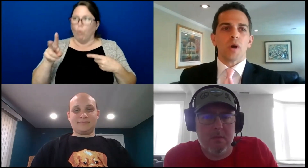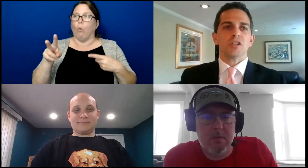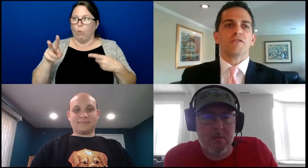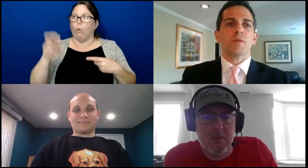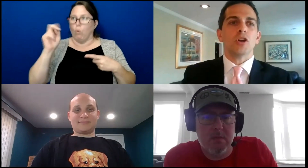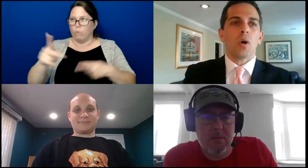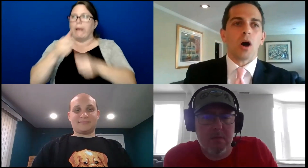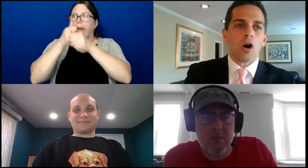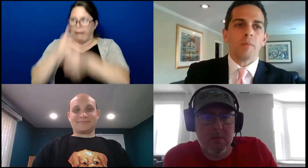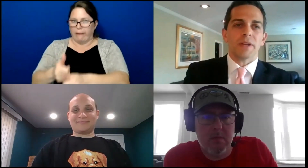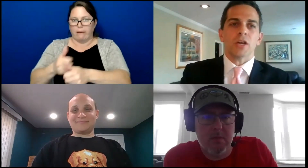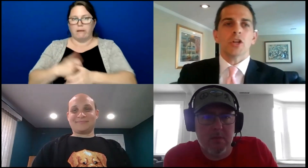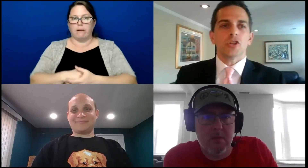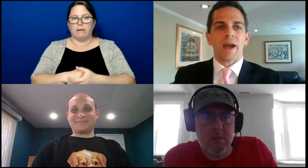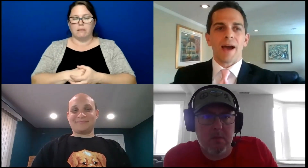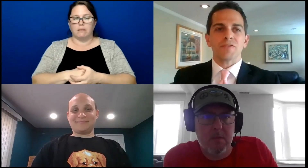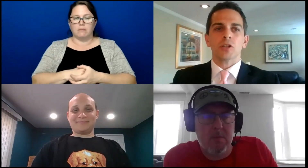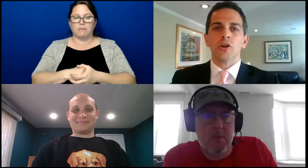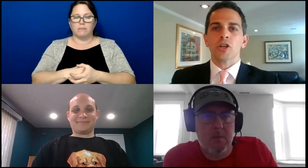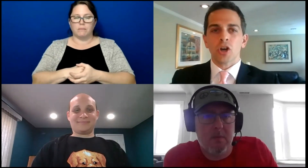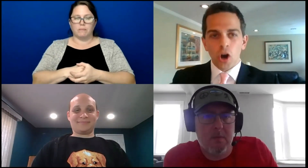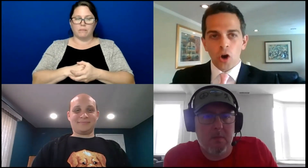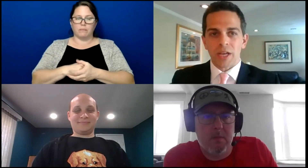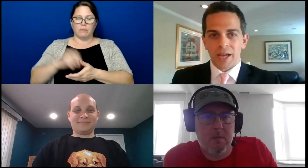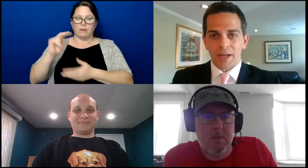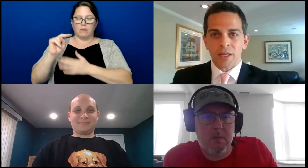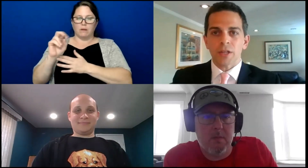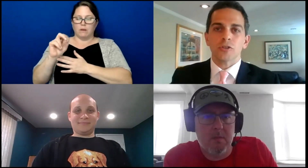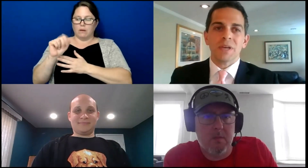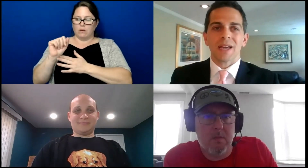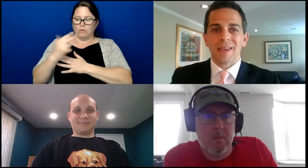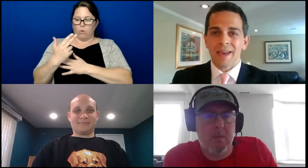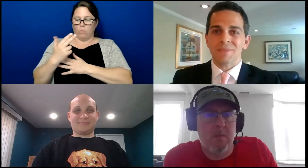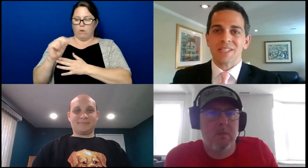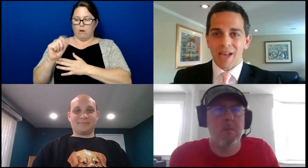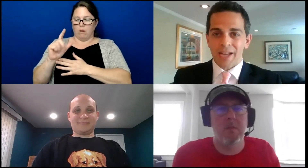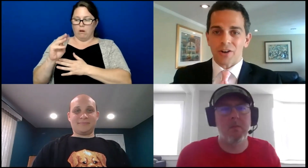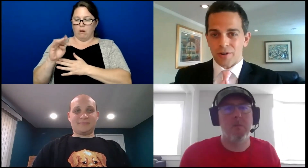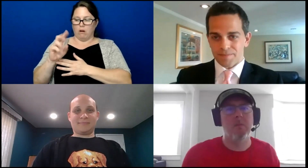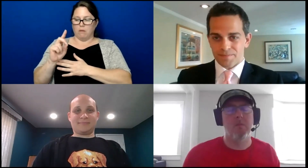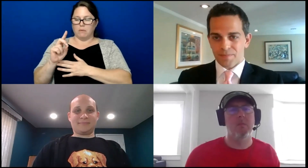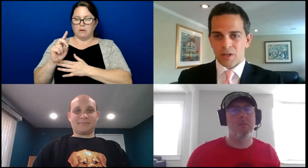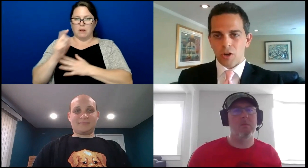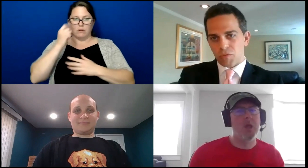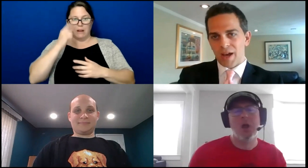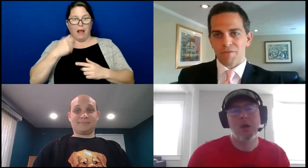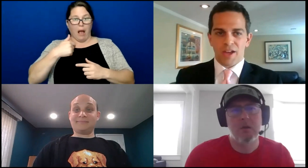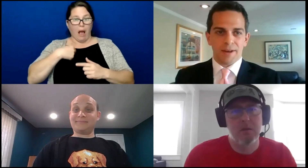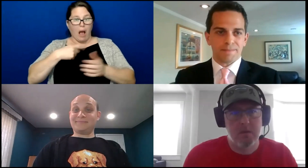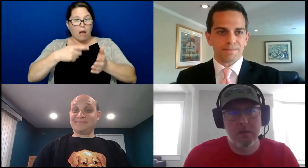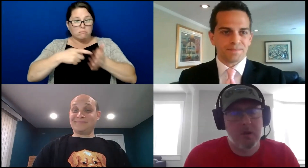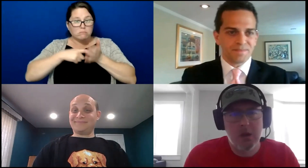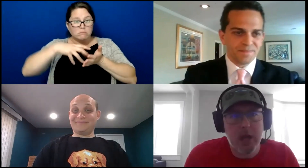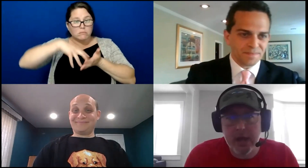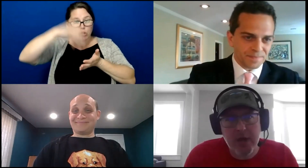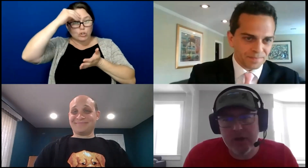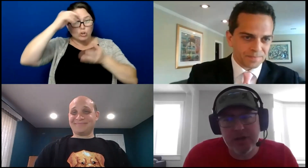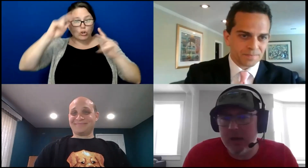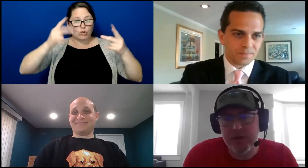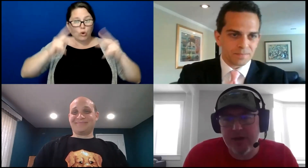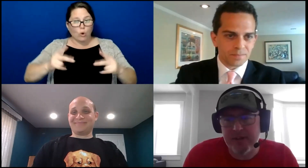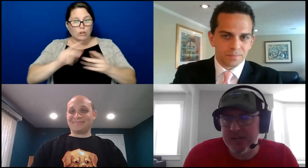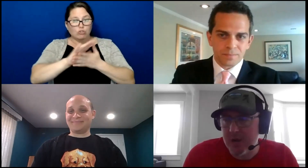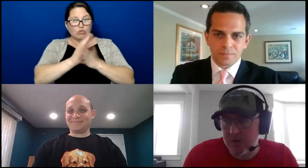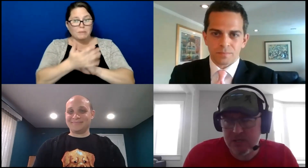closely. Question from Noah Allman. Do I have to learn coding to be a game designer? Go to Ryan for that. Yeah, no,